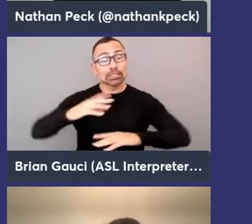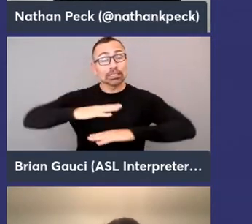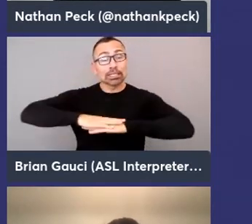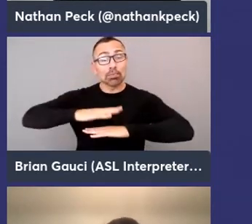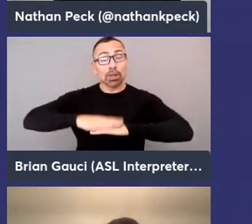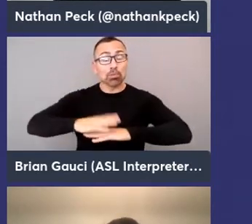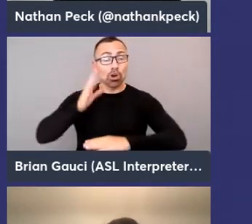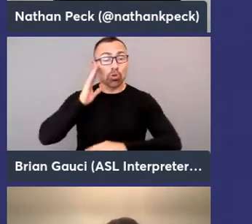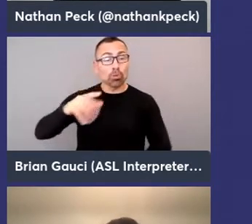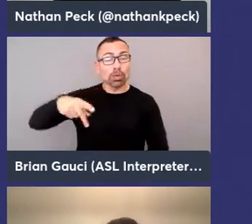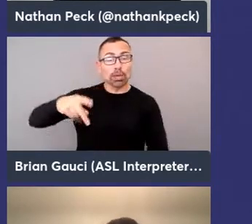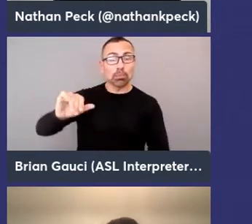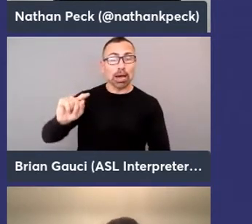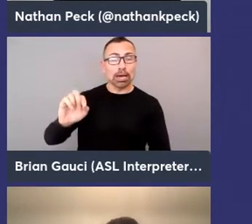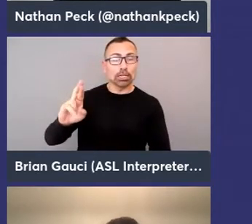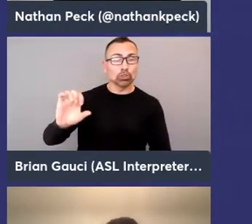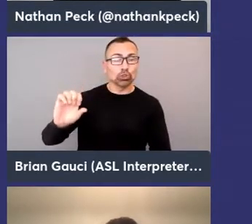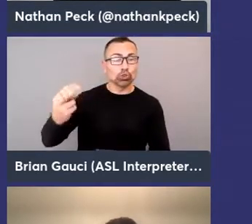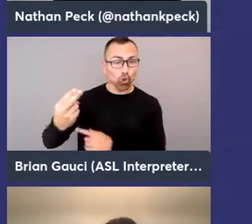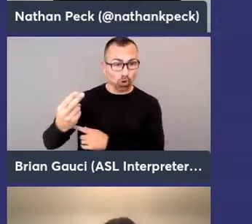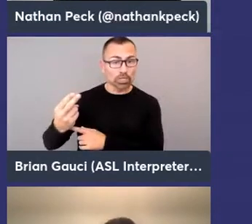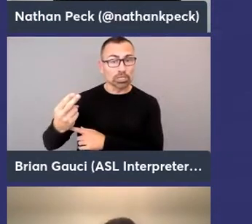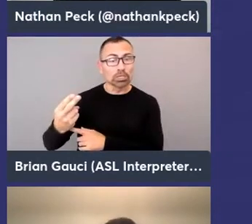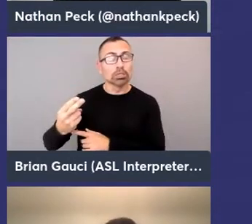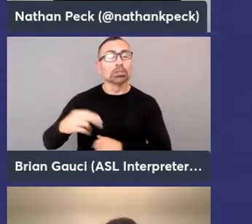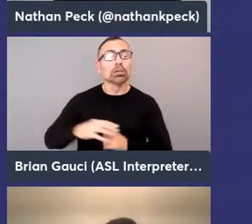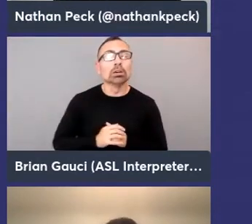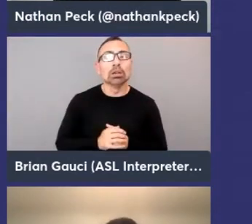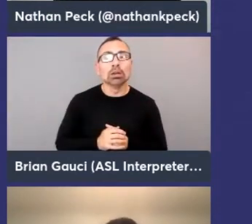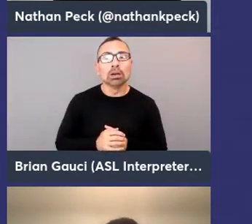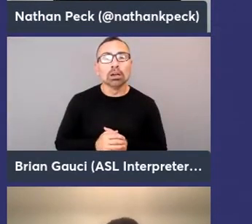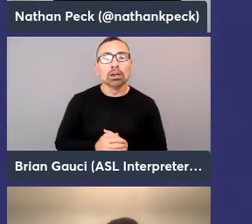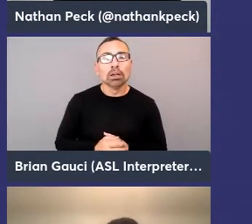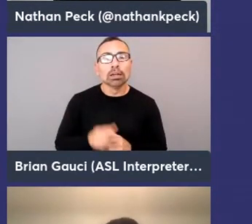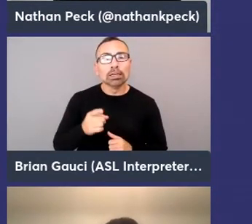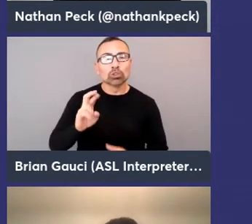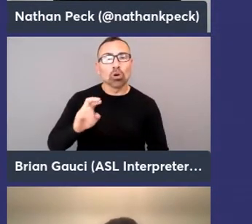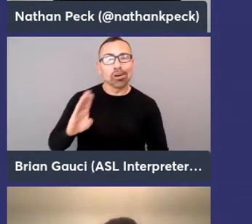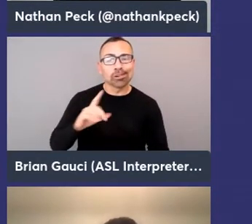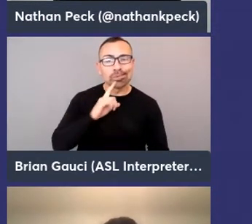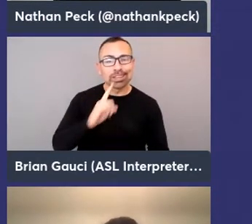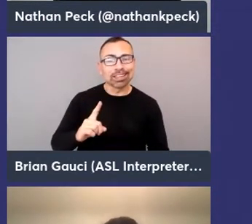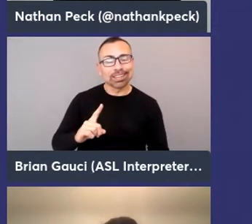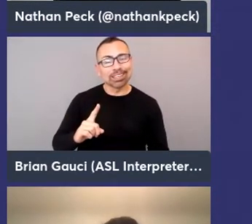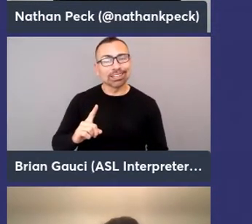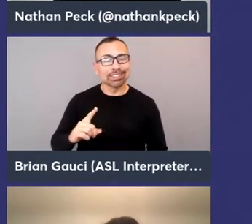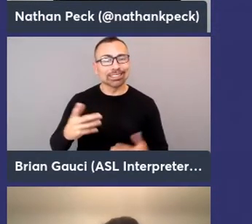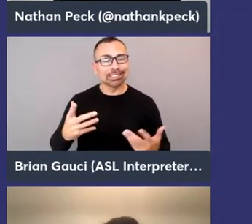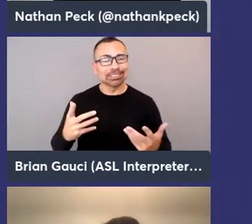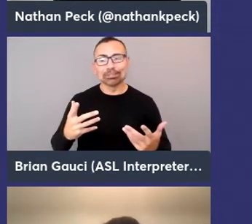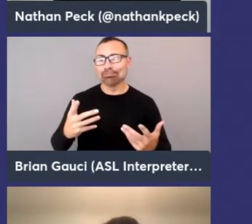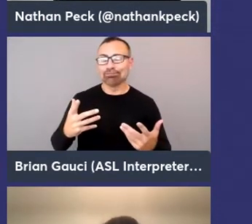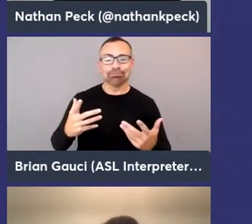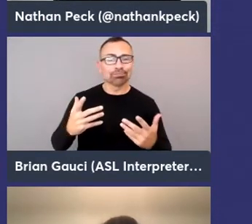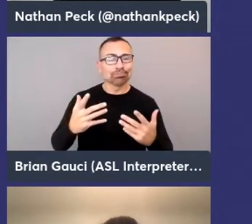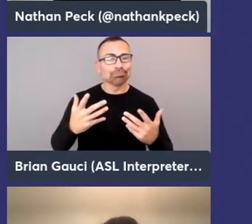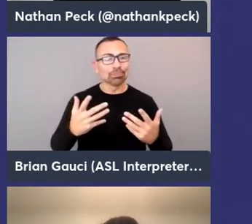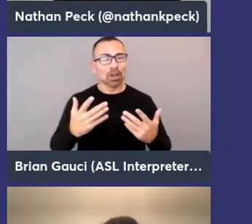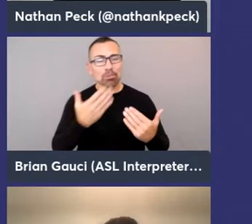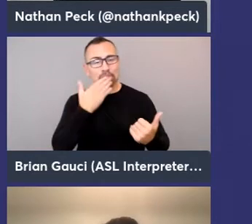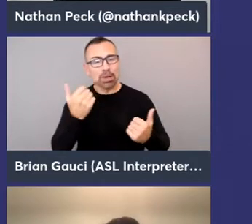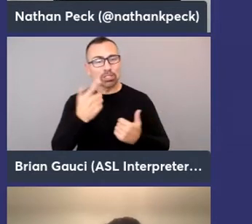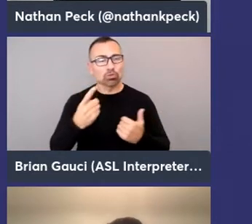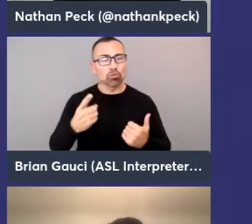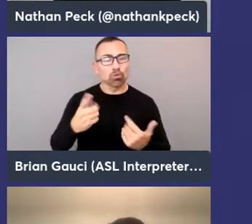backend platform. TensorRT is an SDK for optimized deep learning